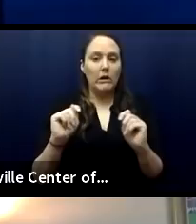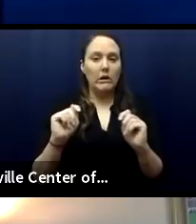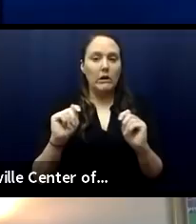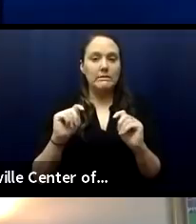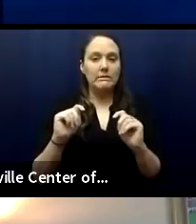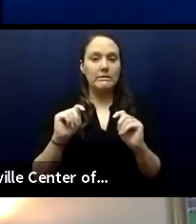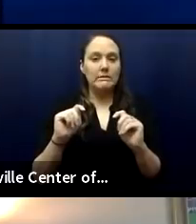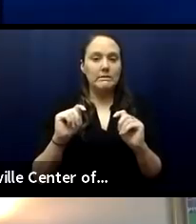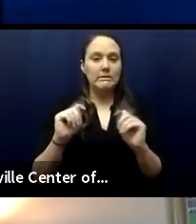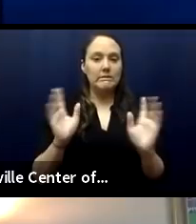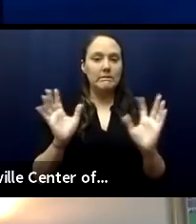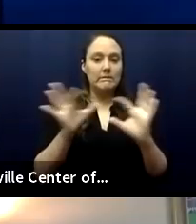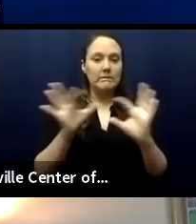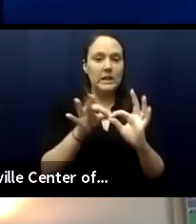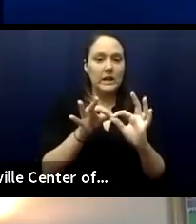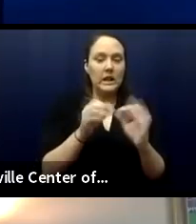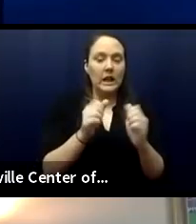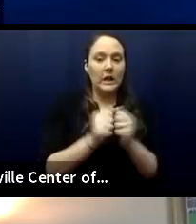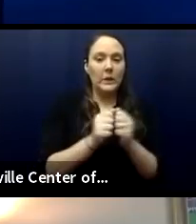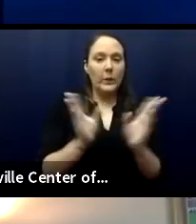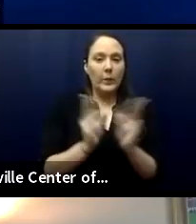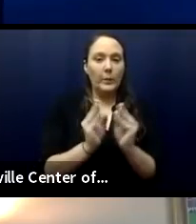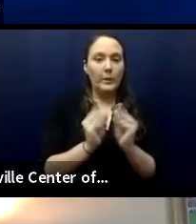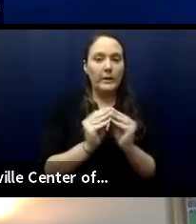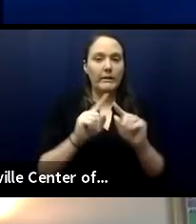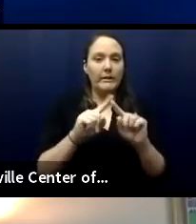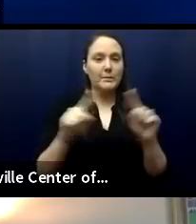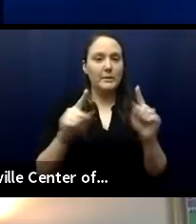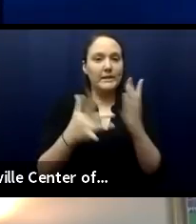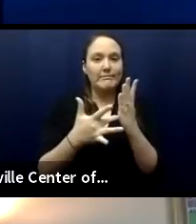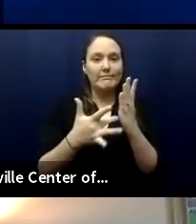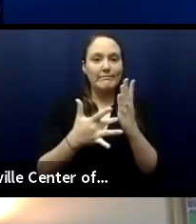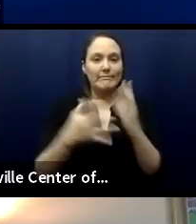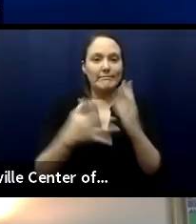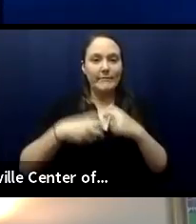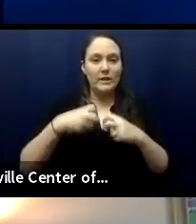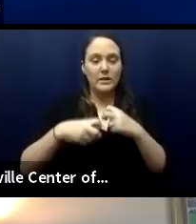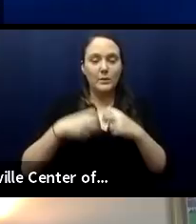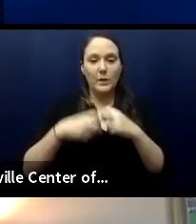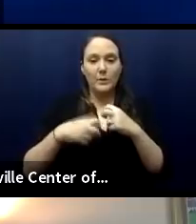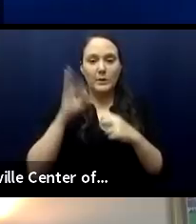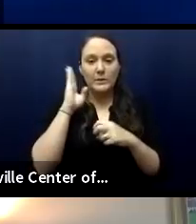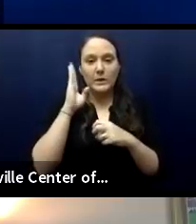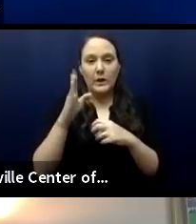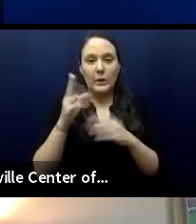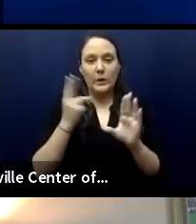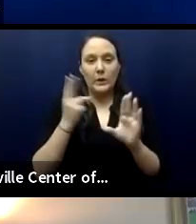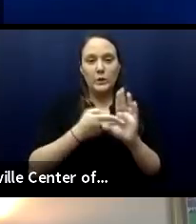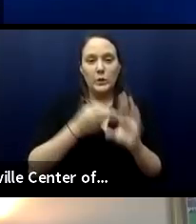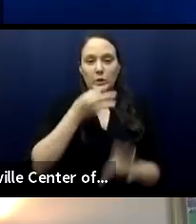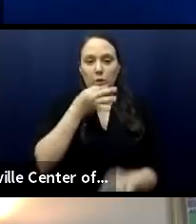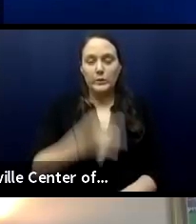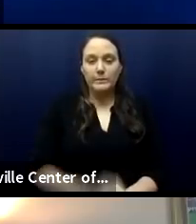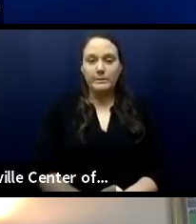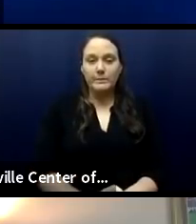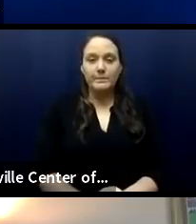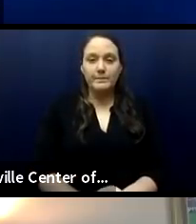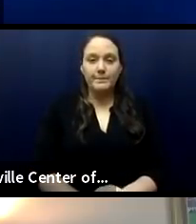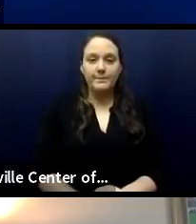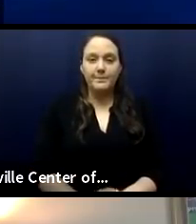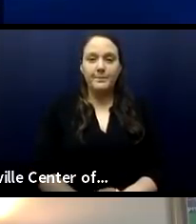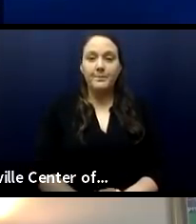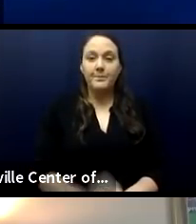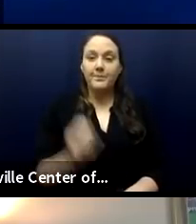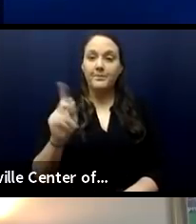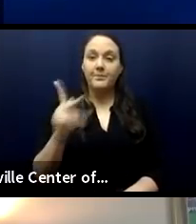unite with the meeting. He's having technical difficulties, but he'll hopefully join us soon. Okay, thank you.